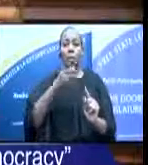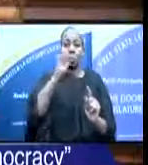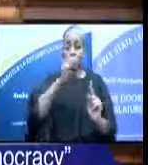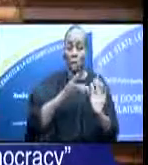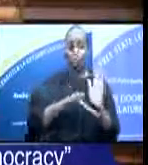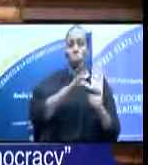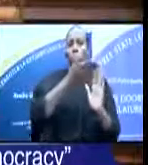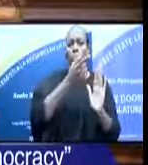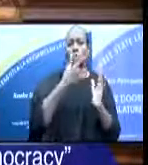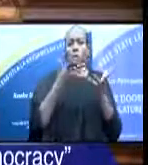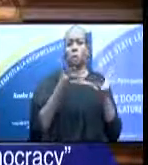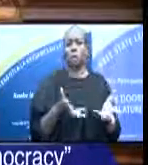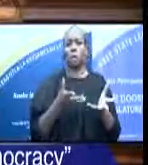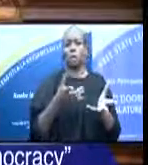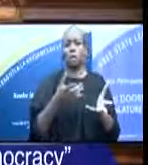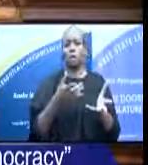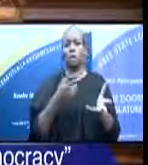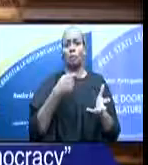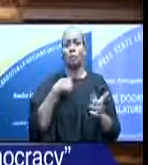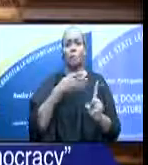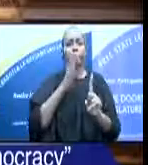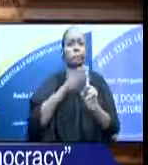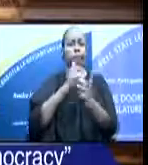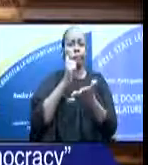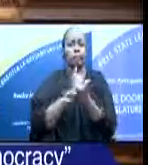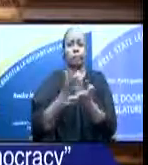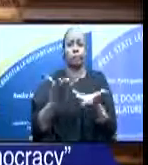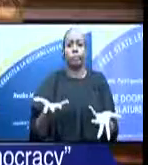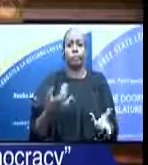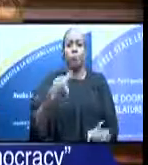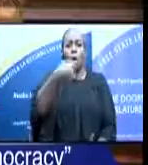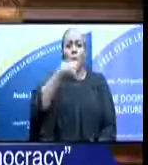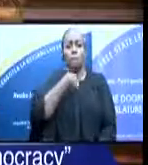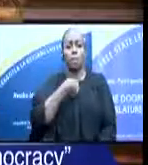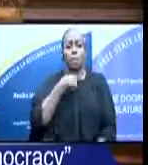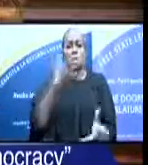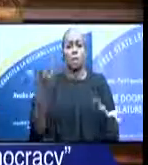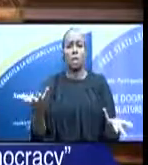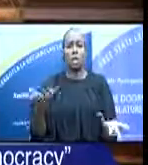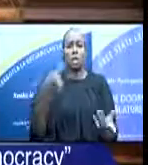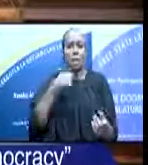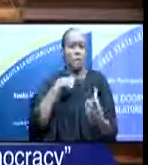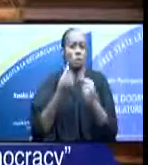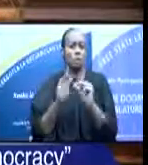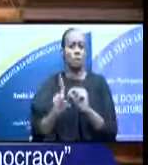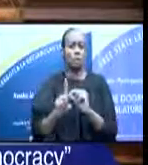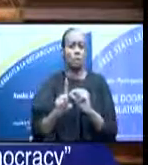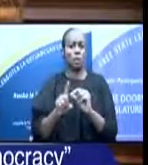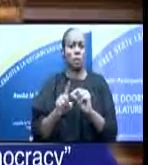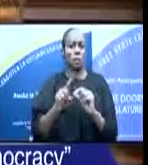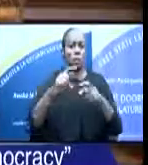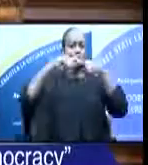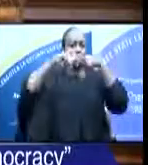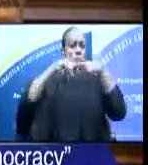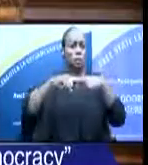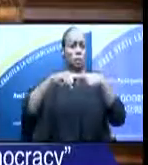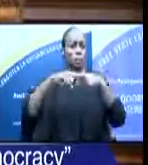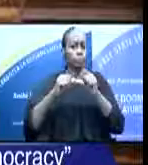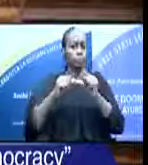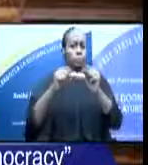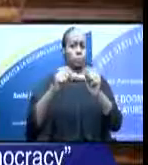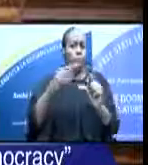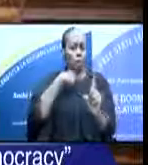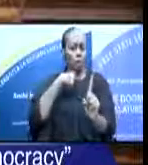person has said, so that you cannot raise a point of order on me. What do you want me to do? To sustain the point of order